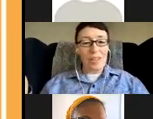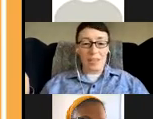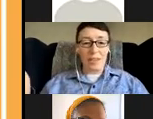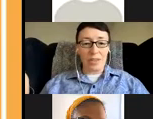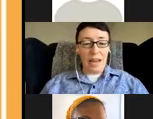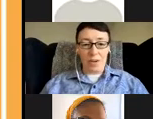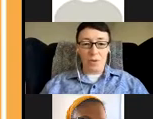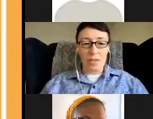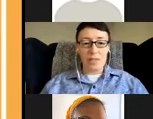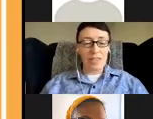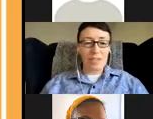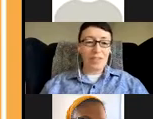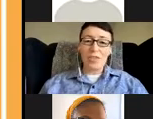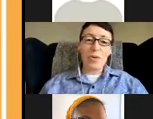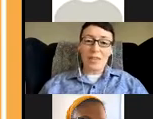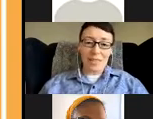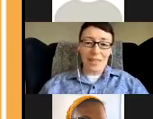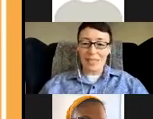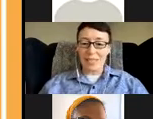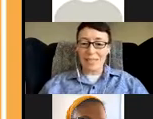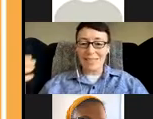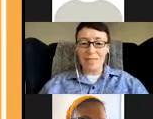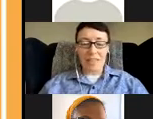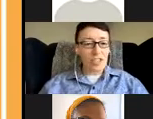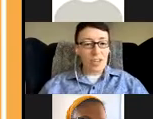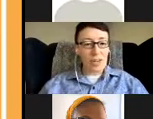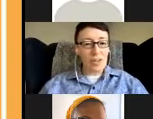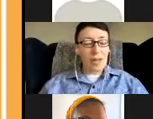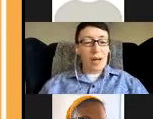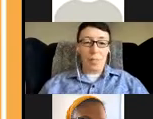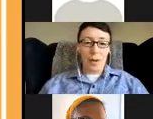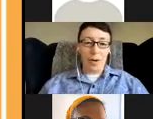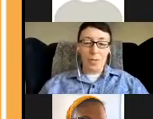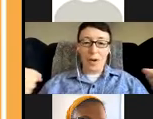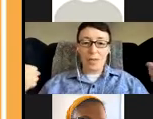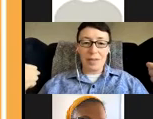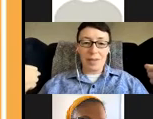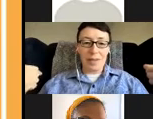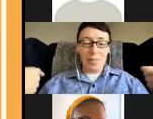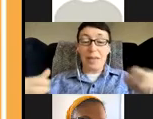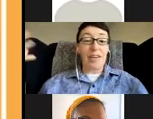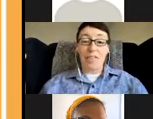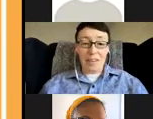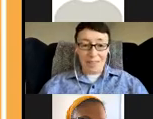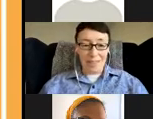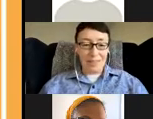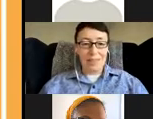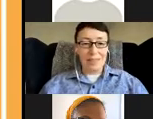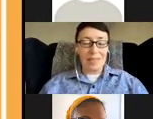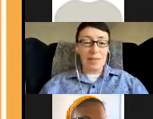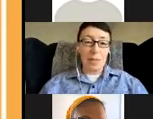not clinical categories. There's no consensus definition about what being